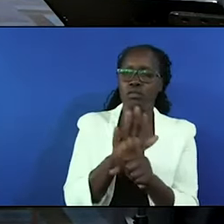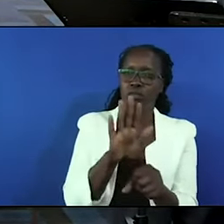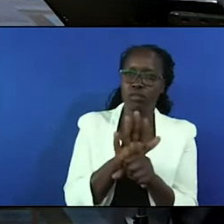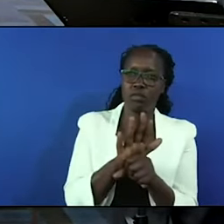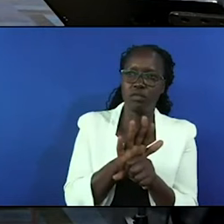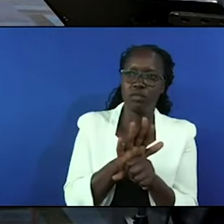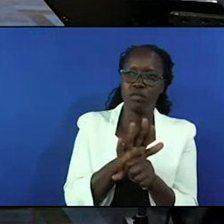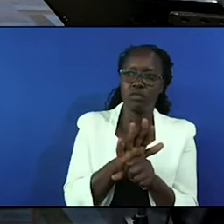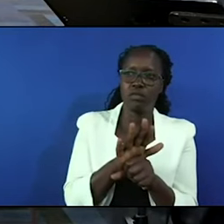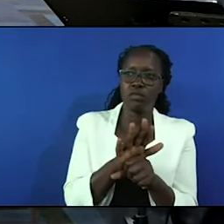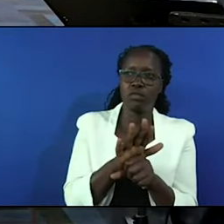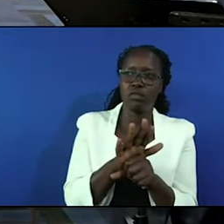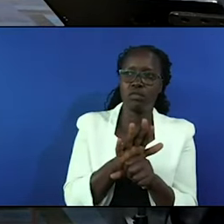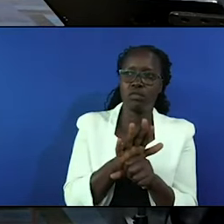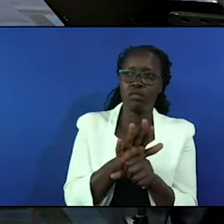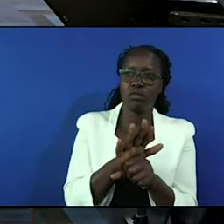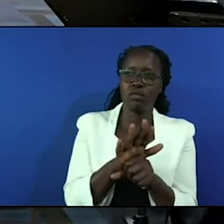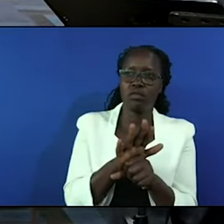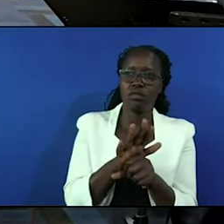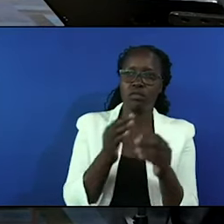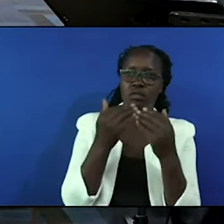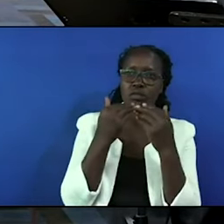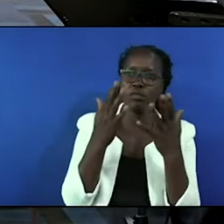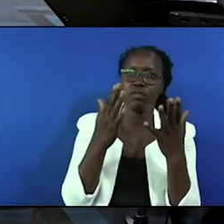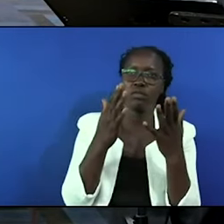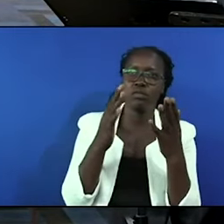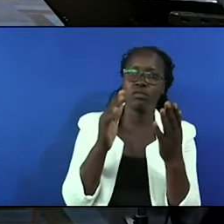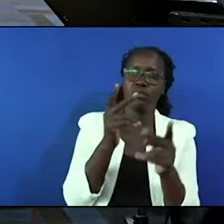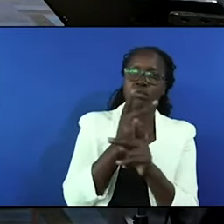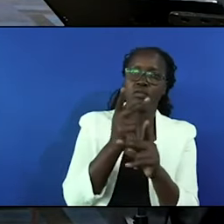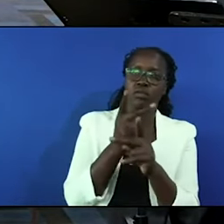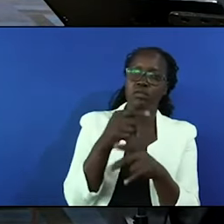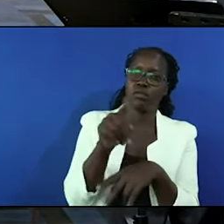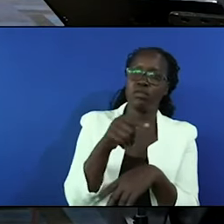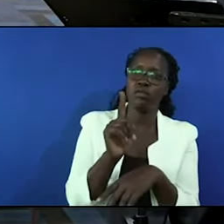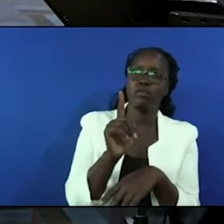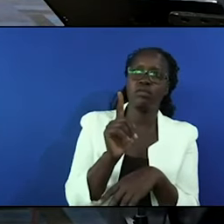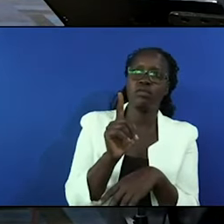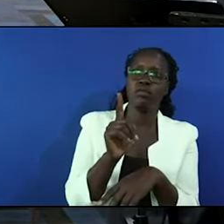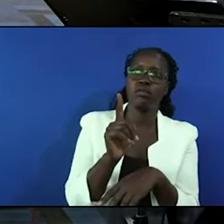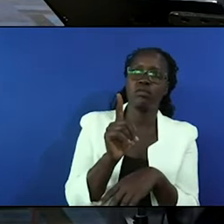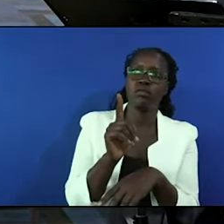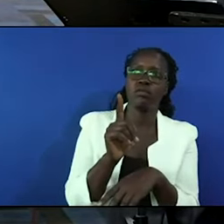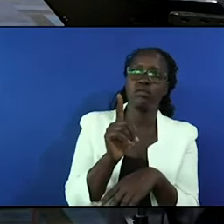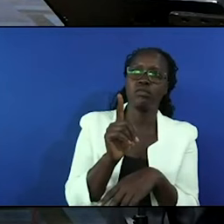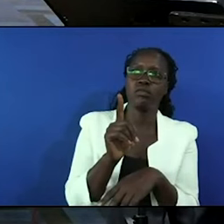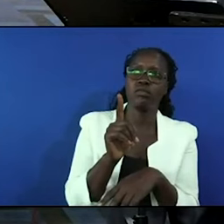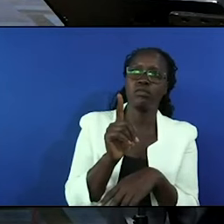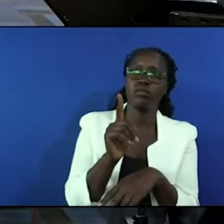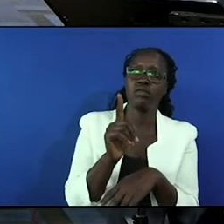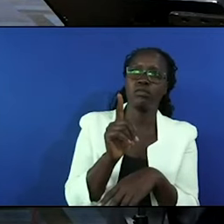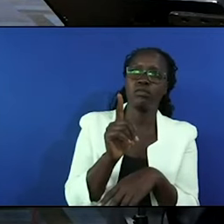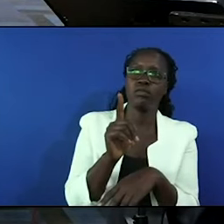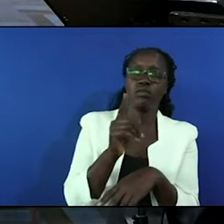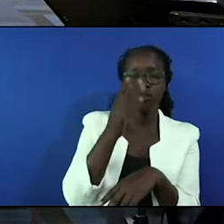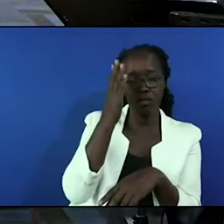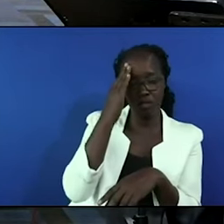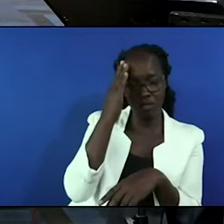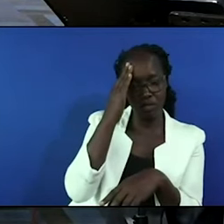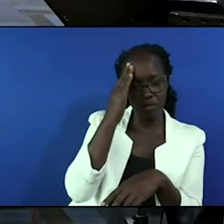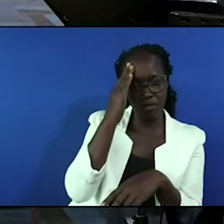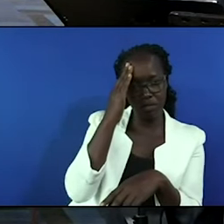much that there is nothing they can keep to themselves. And they